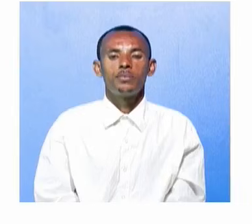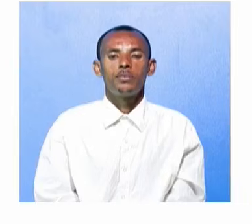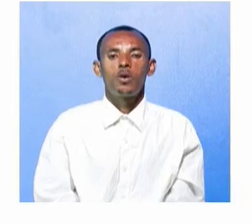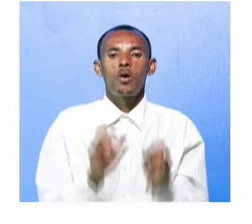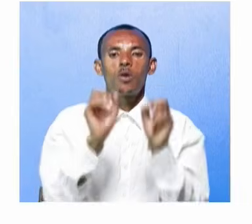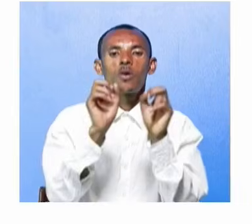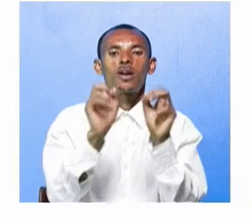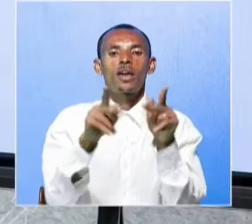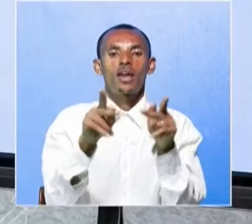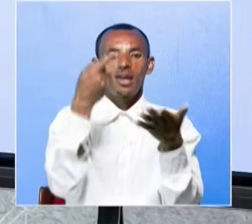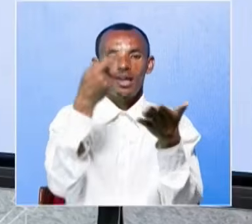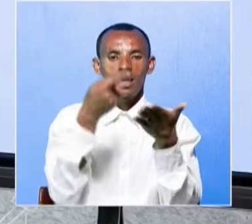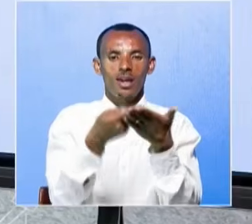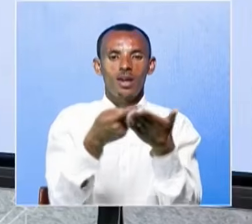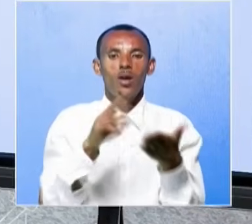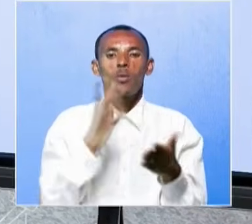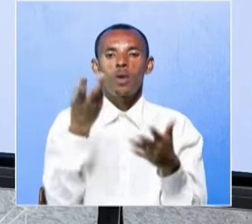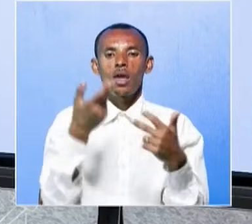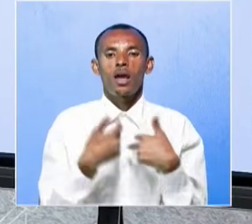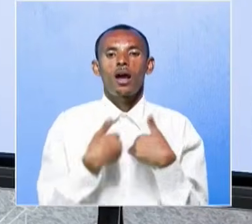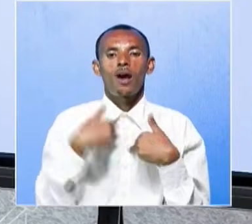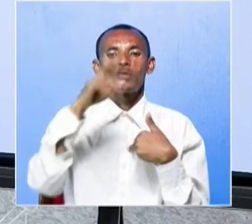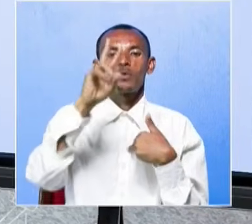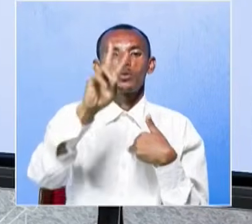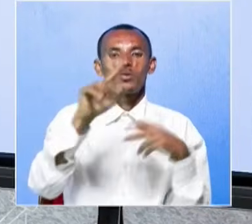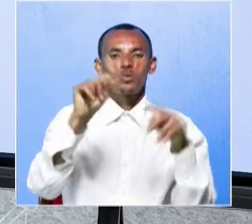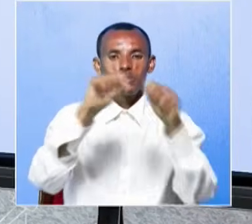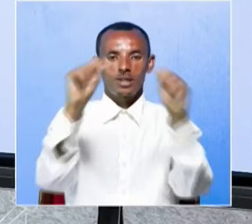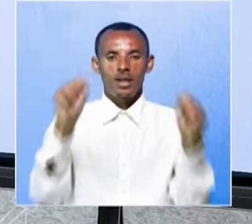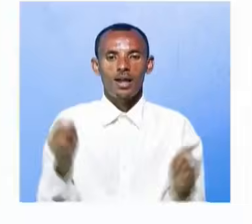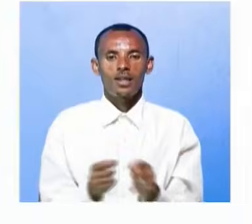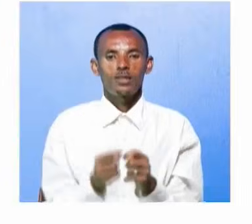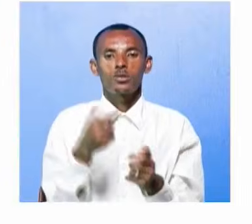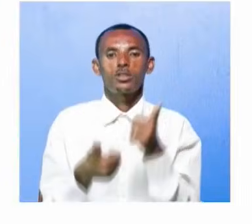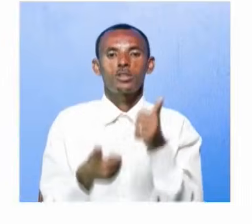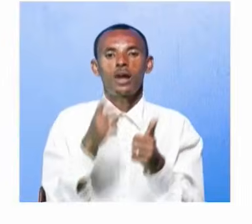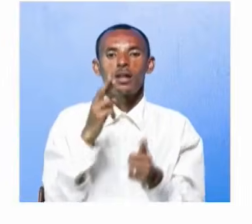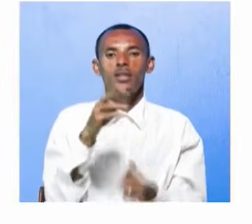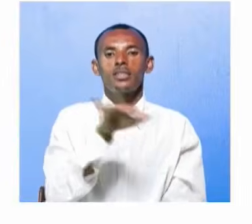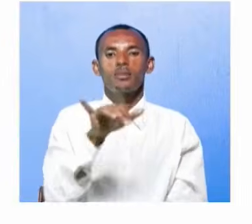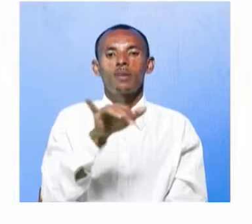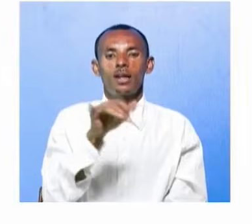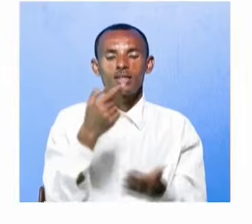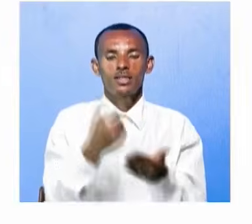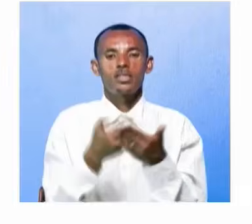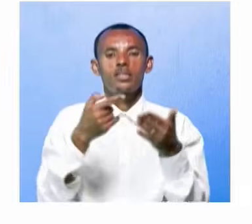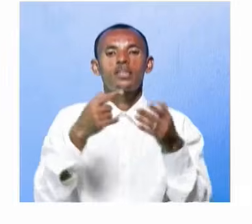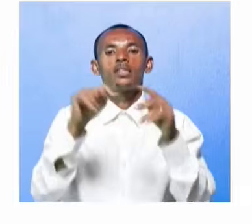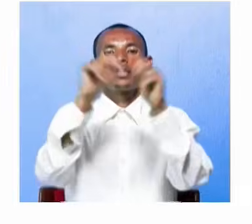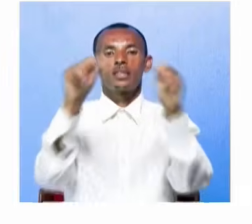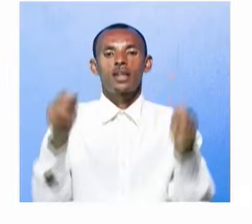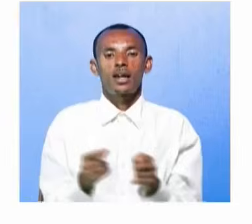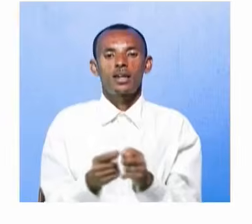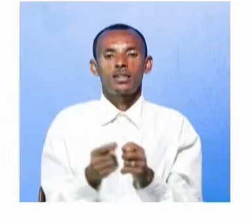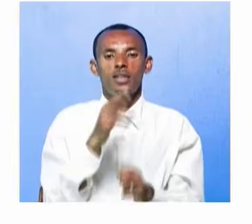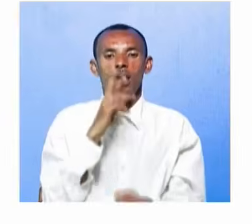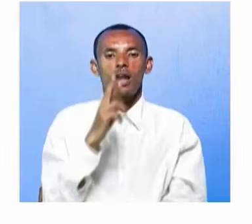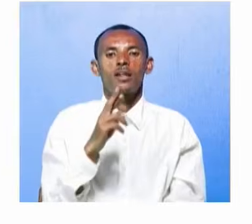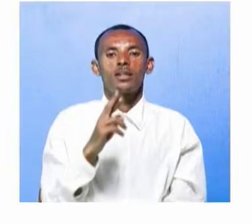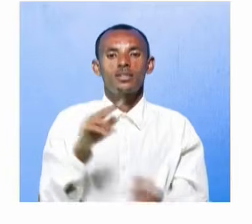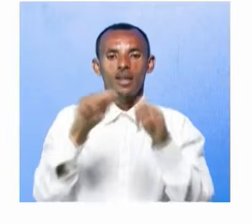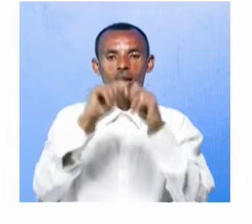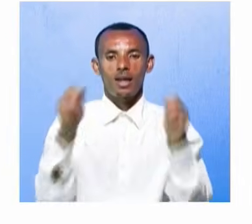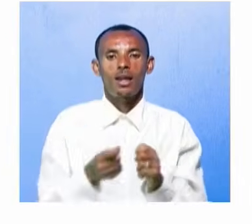Okay, here we have two triangles which are similar. Those triangles are triangle